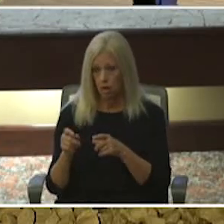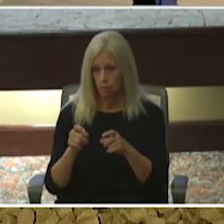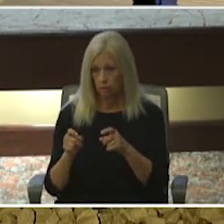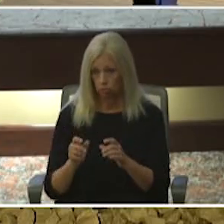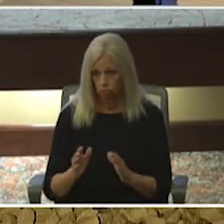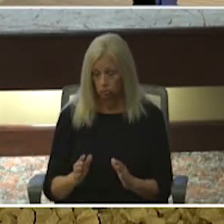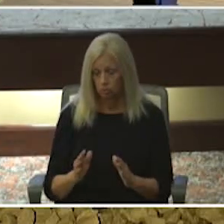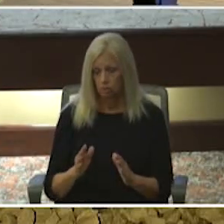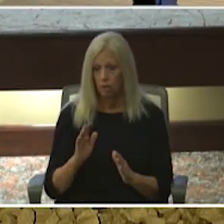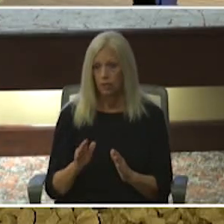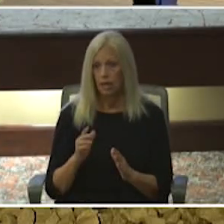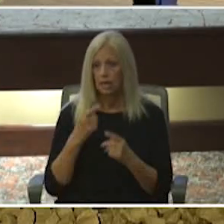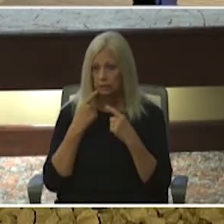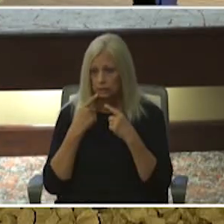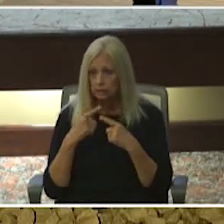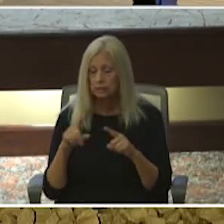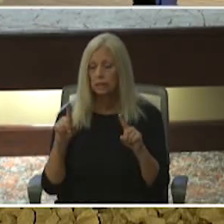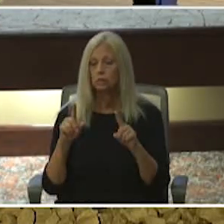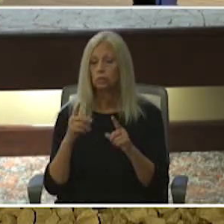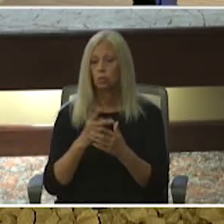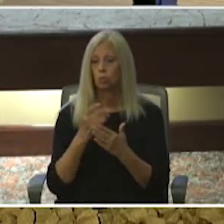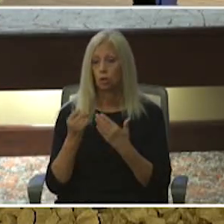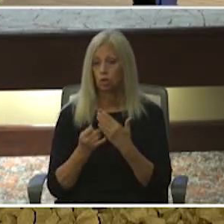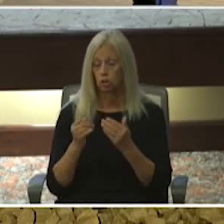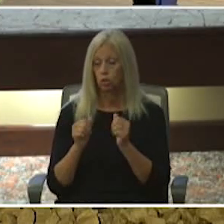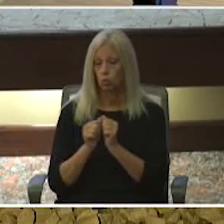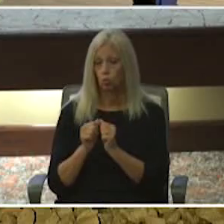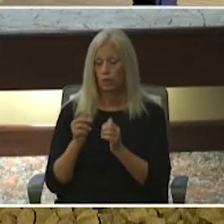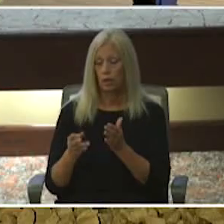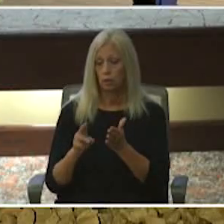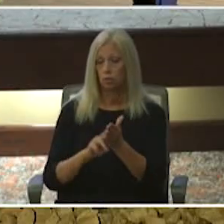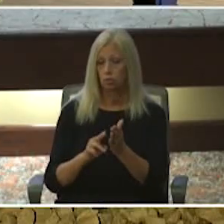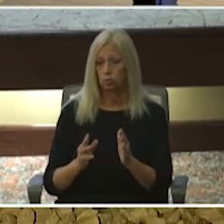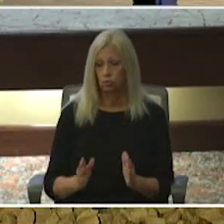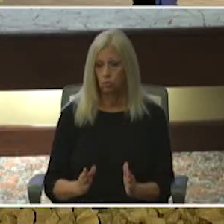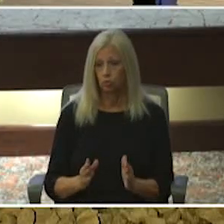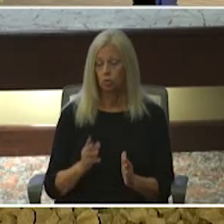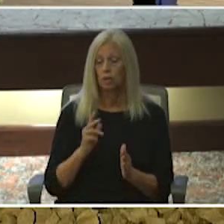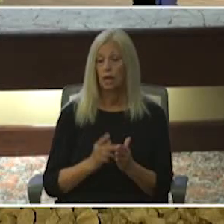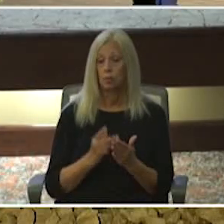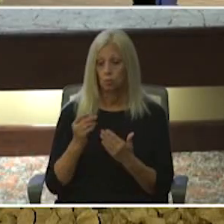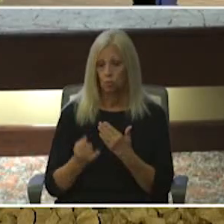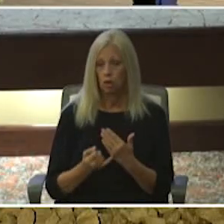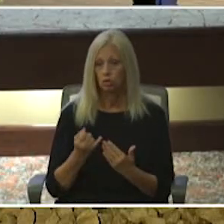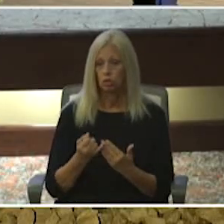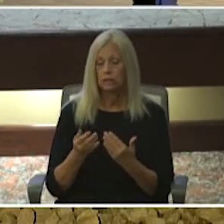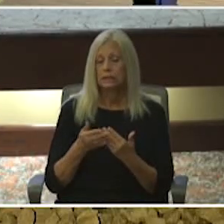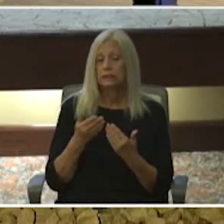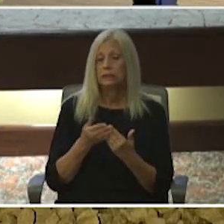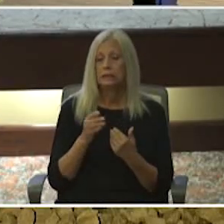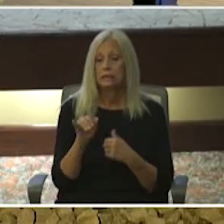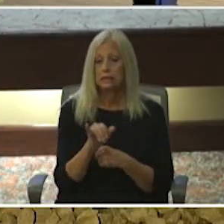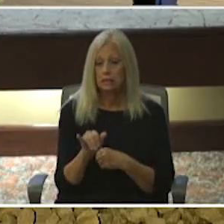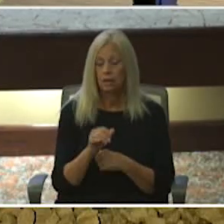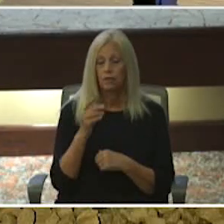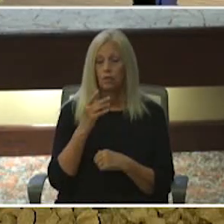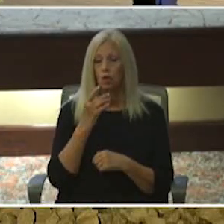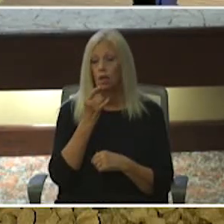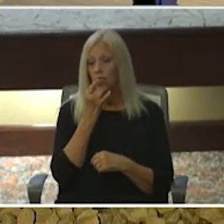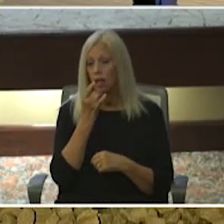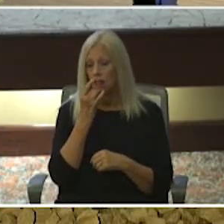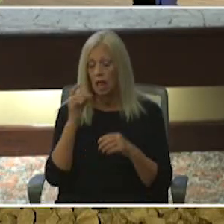a successful project with this particular contractor. That project was very similar in the lighting fixtures and